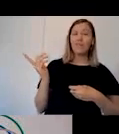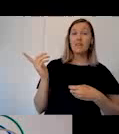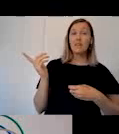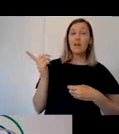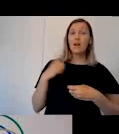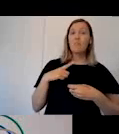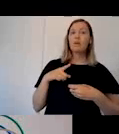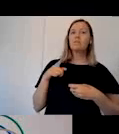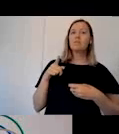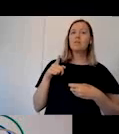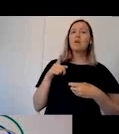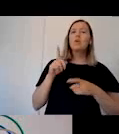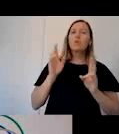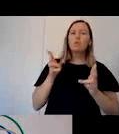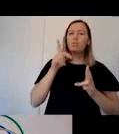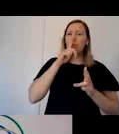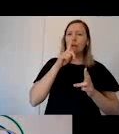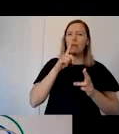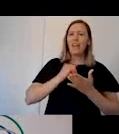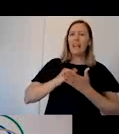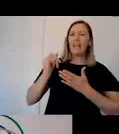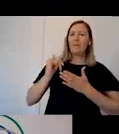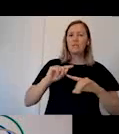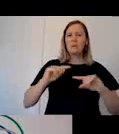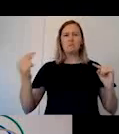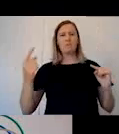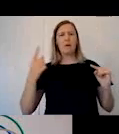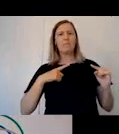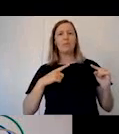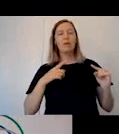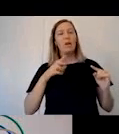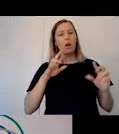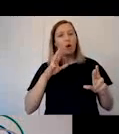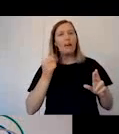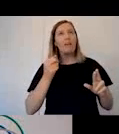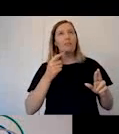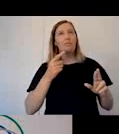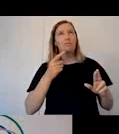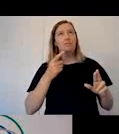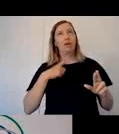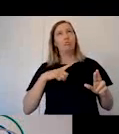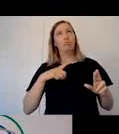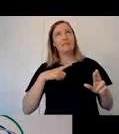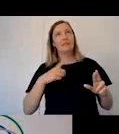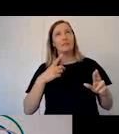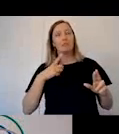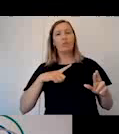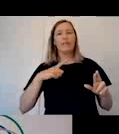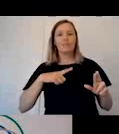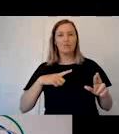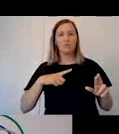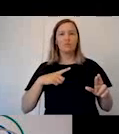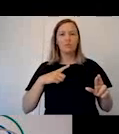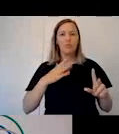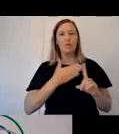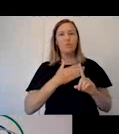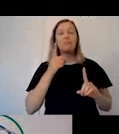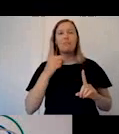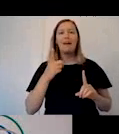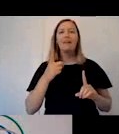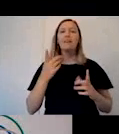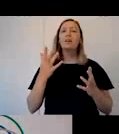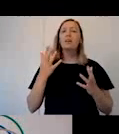enemies usually hopefully for a rational reason. Often it's irrational, but I think you've got to